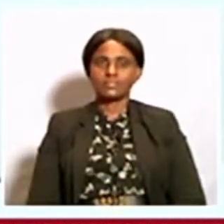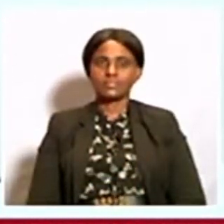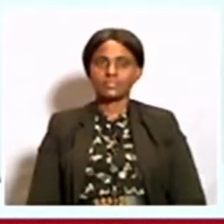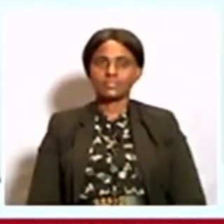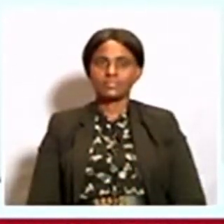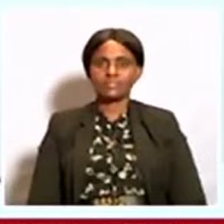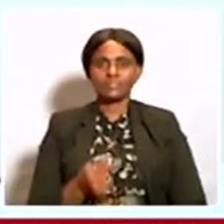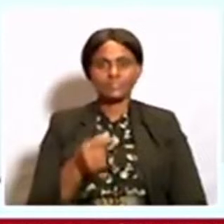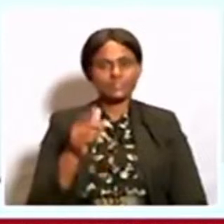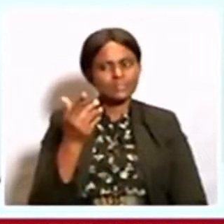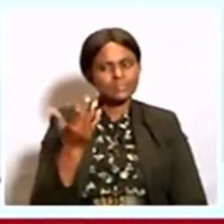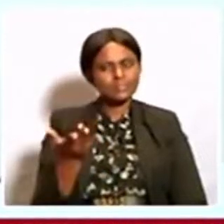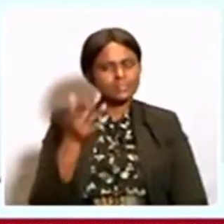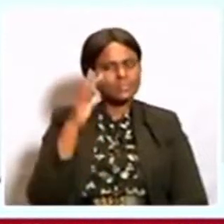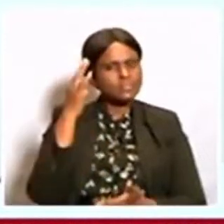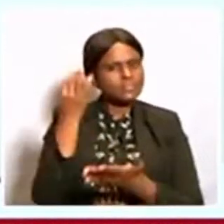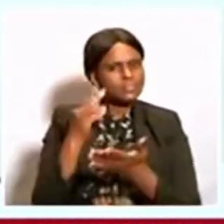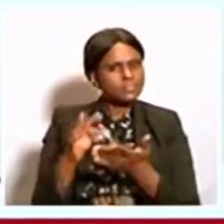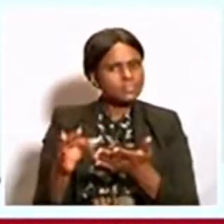Maybe it's Secretariat.